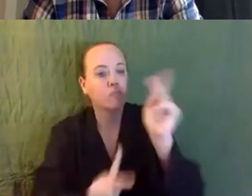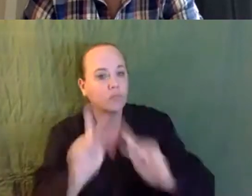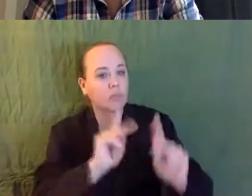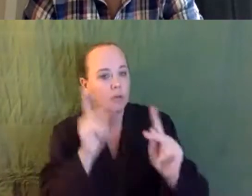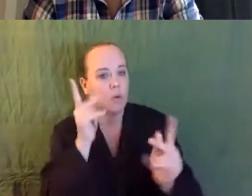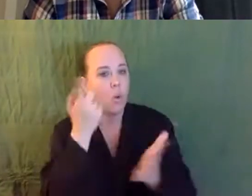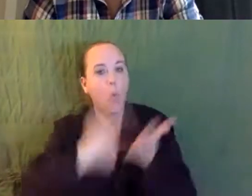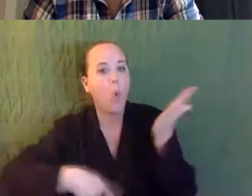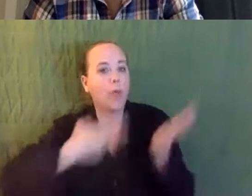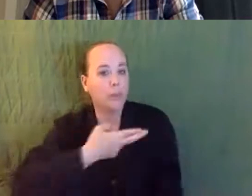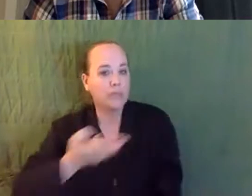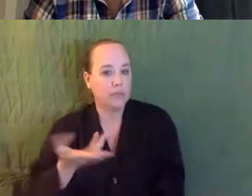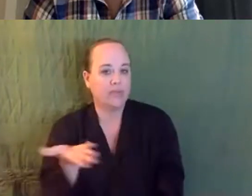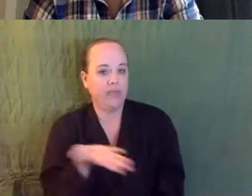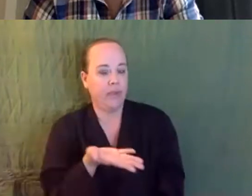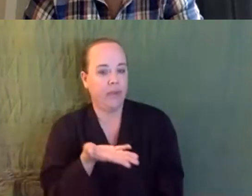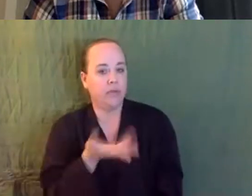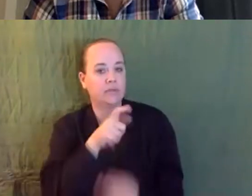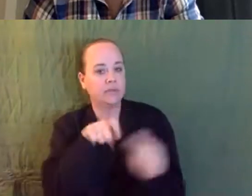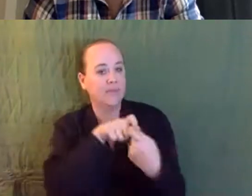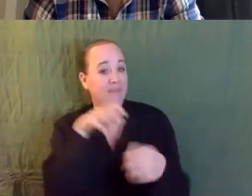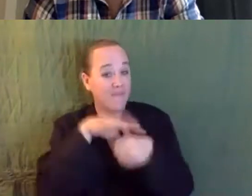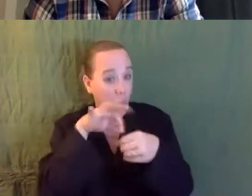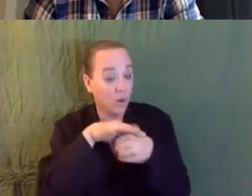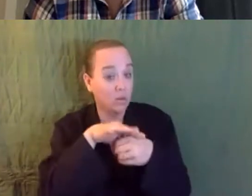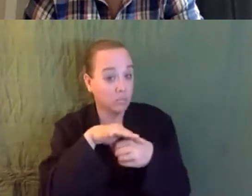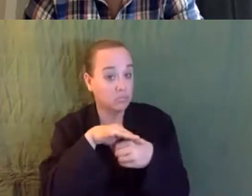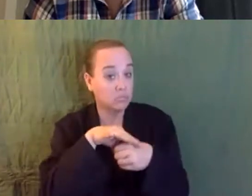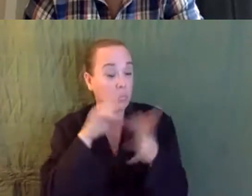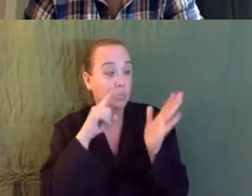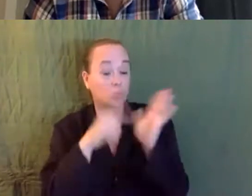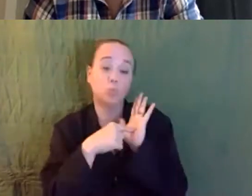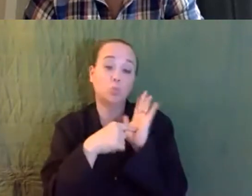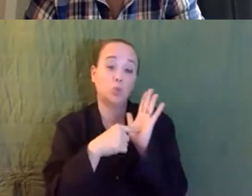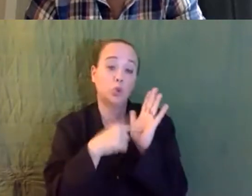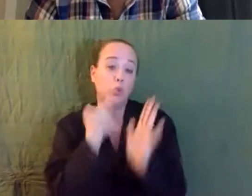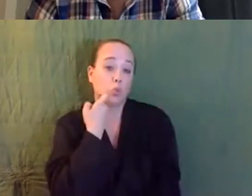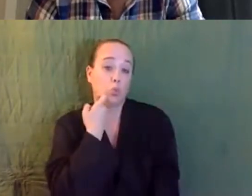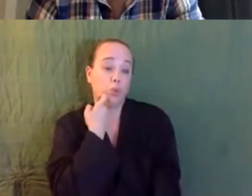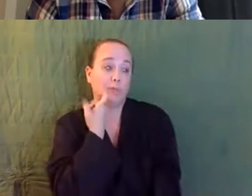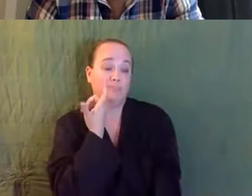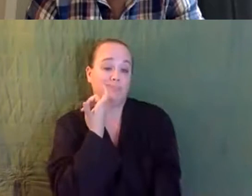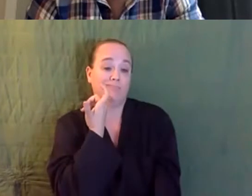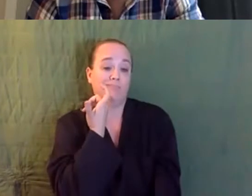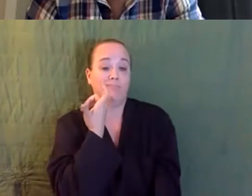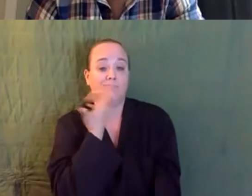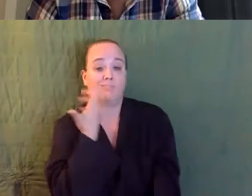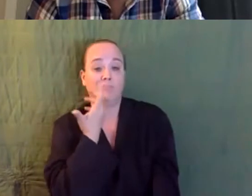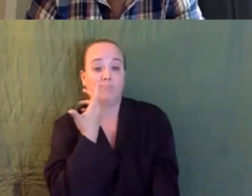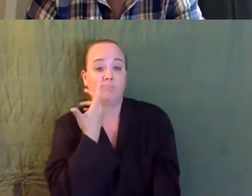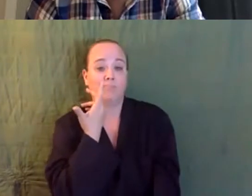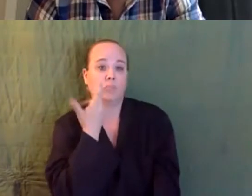these resources are. Certainly voting is being shown of late to be of a